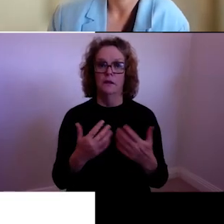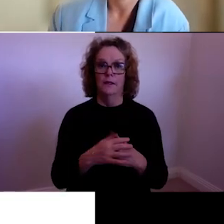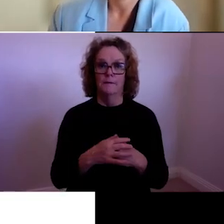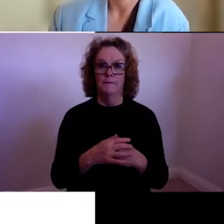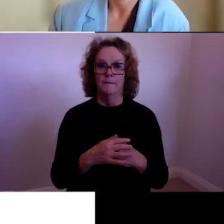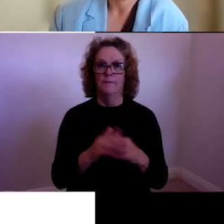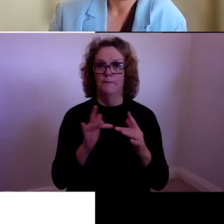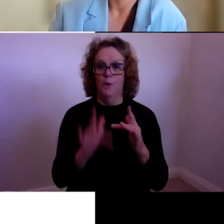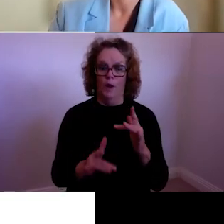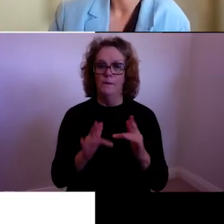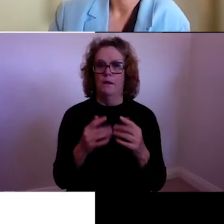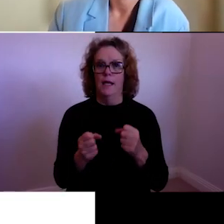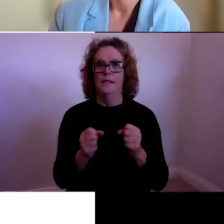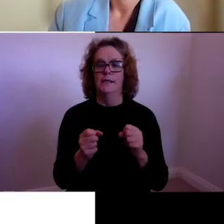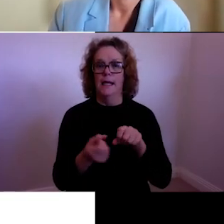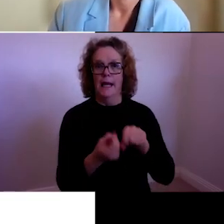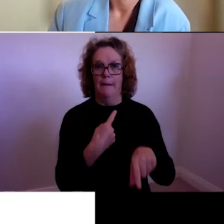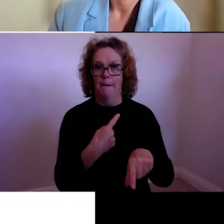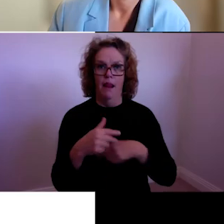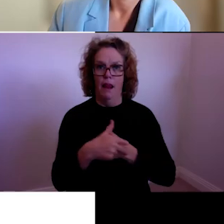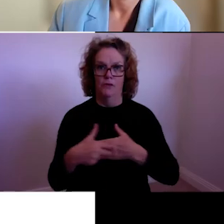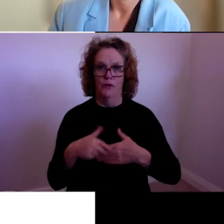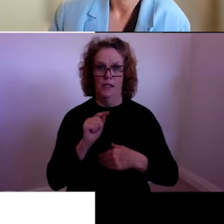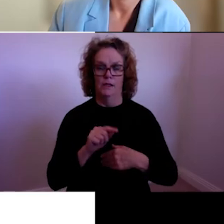those printed copies.